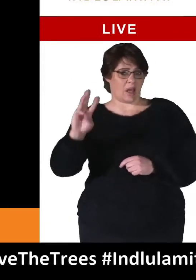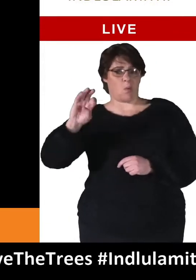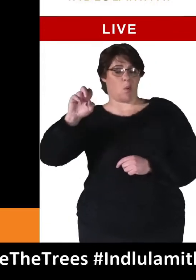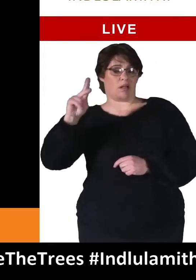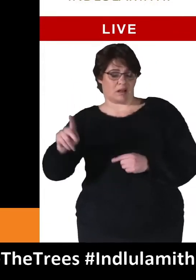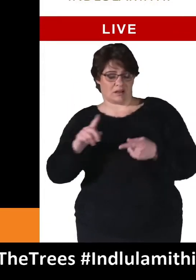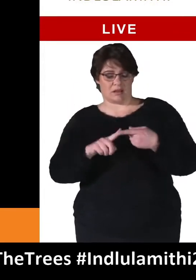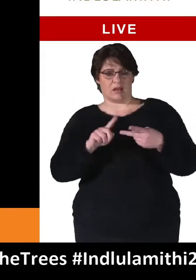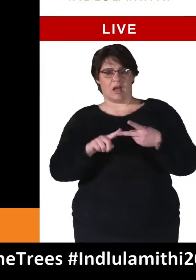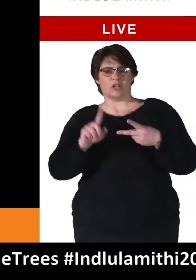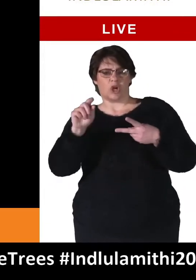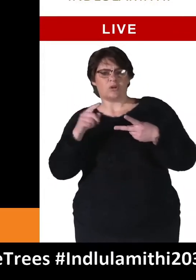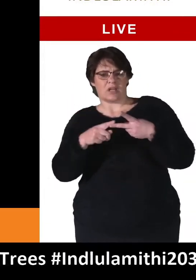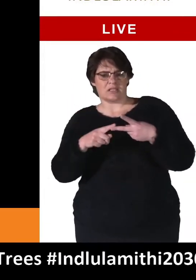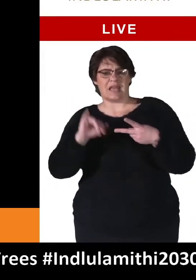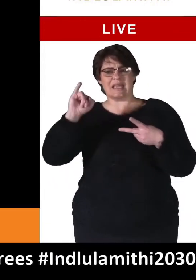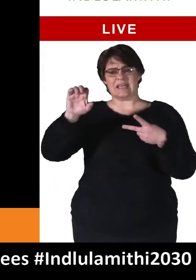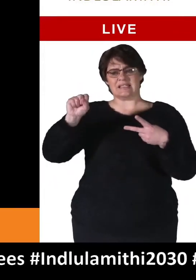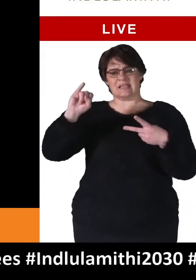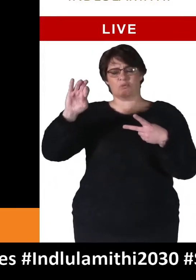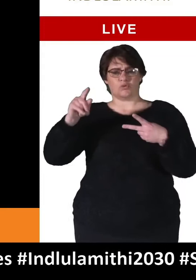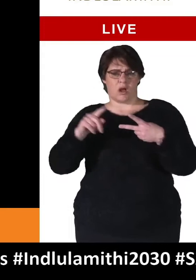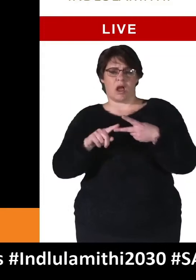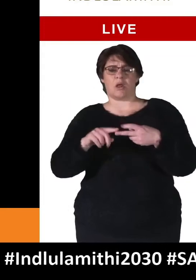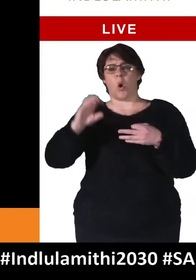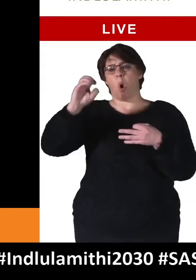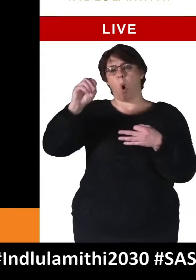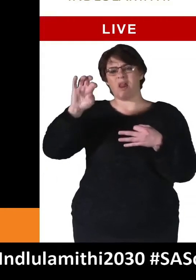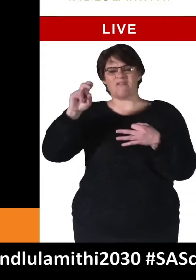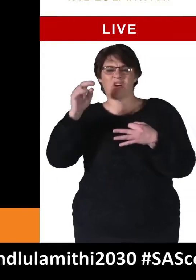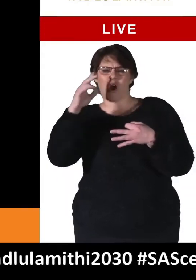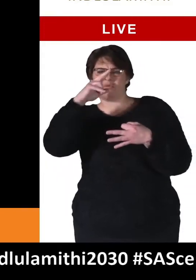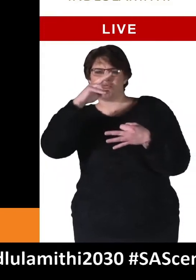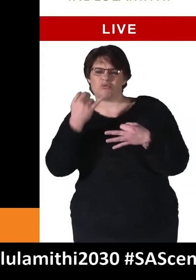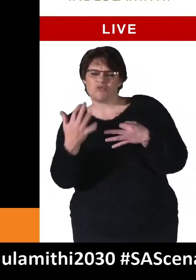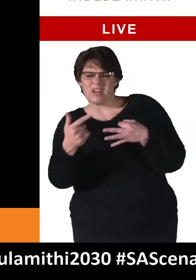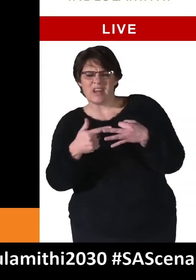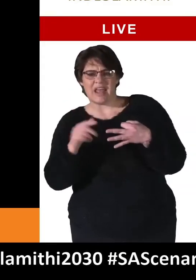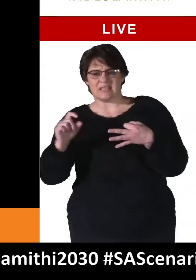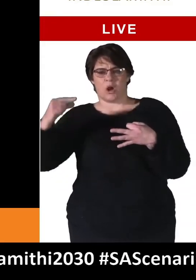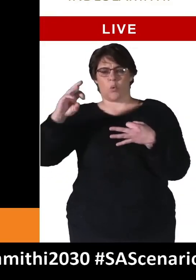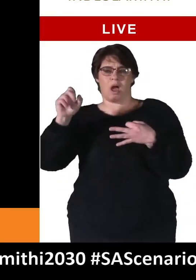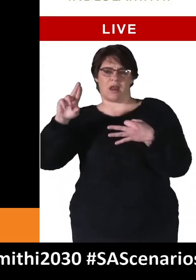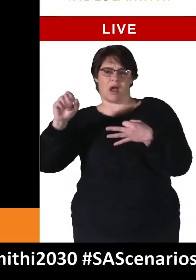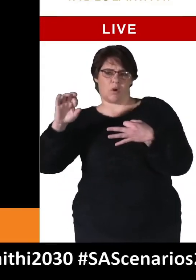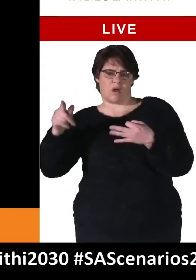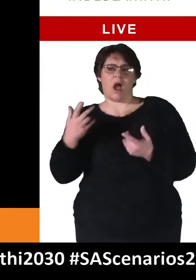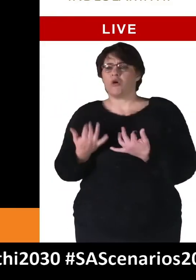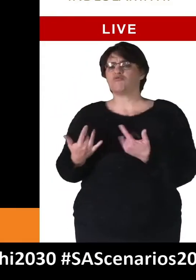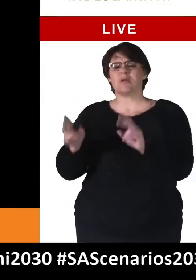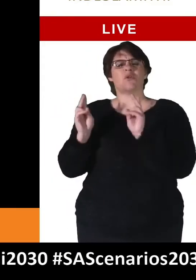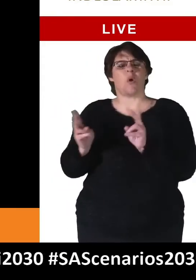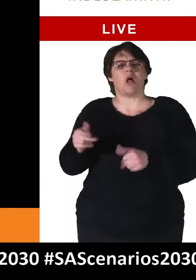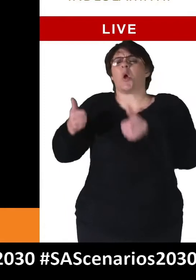Turquoise is our status quo Isibujwa scenario, and olive is the demoralized Gwara. So yes, we know green is normally